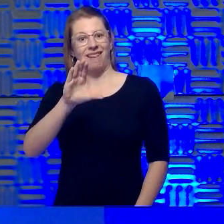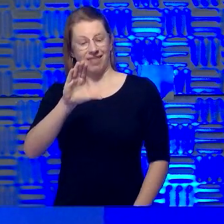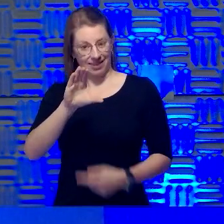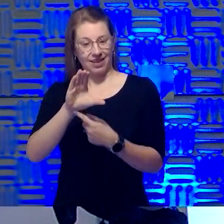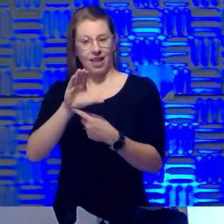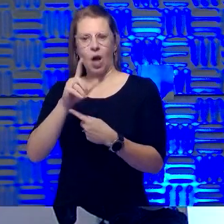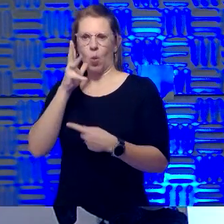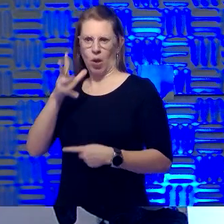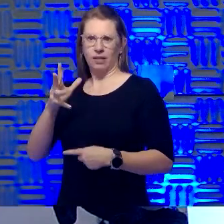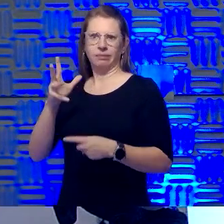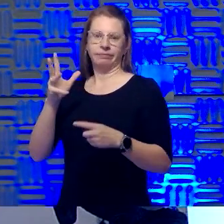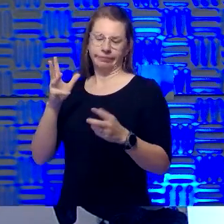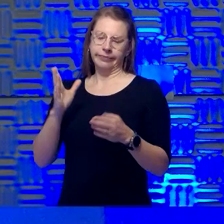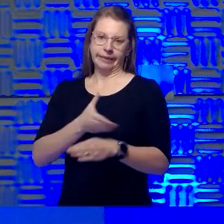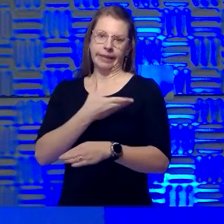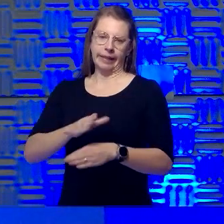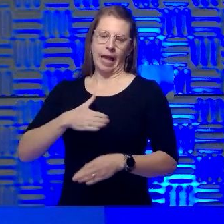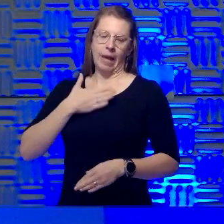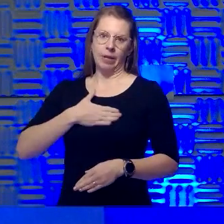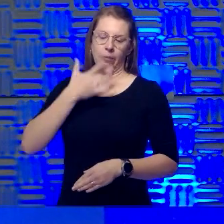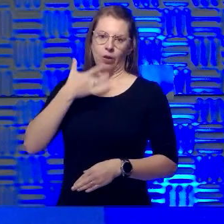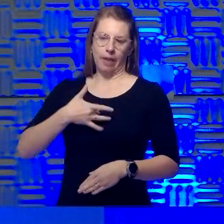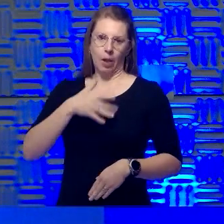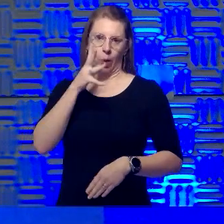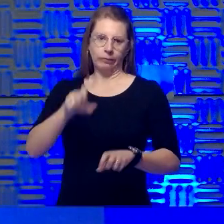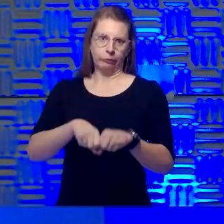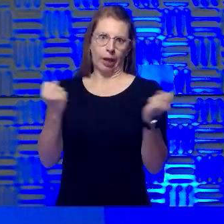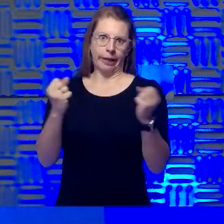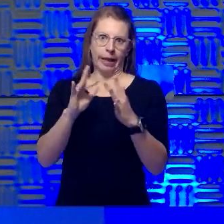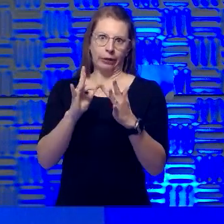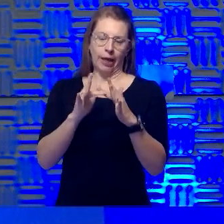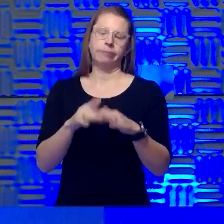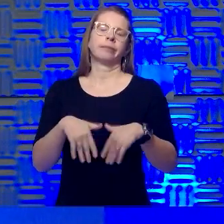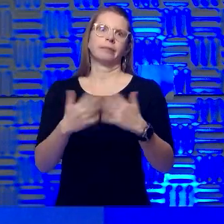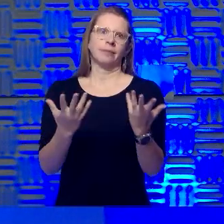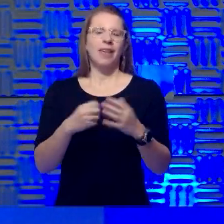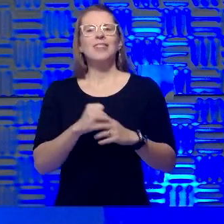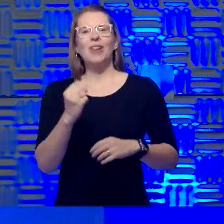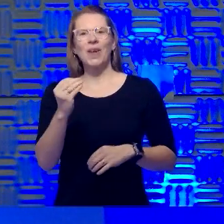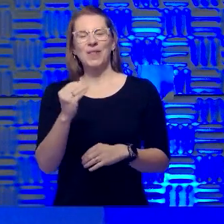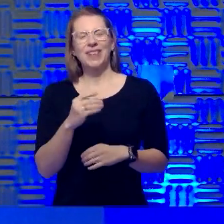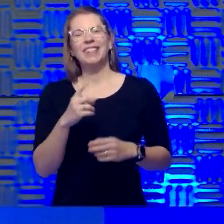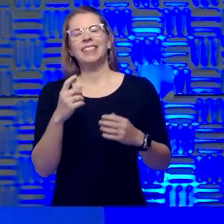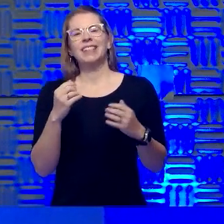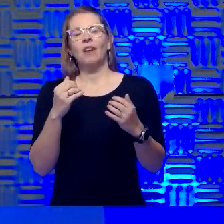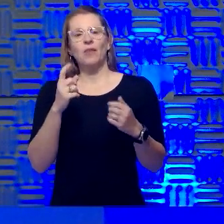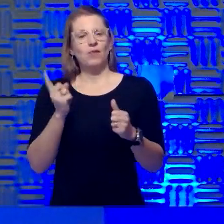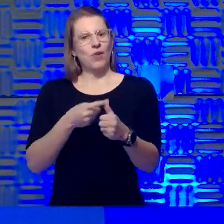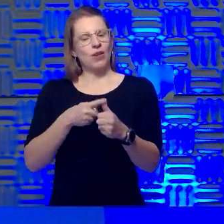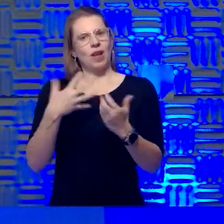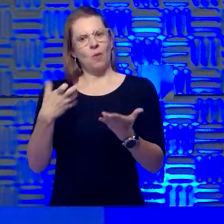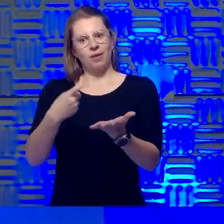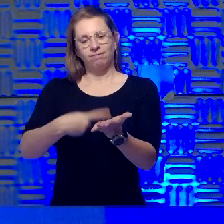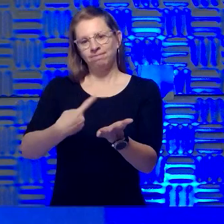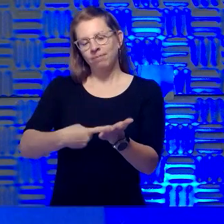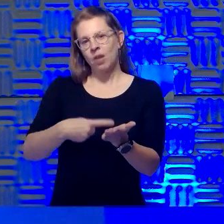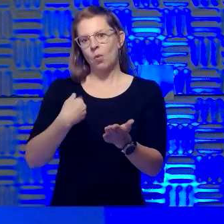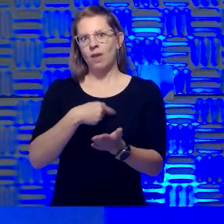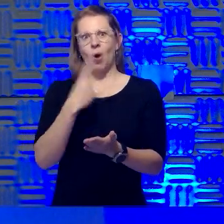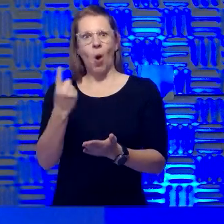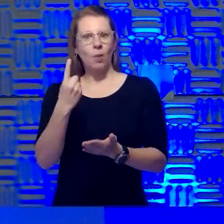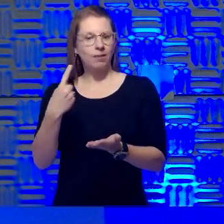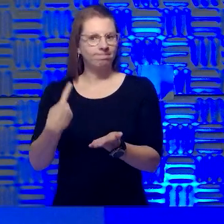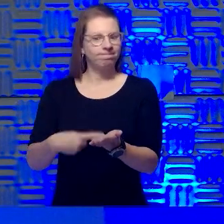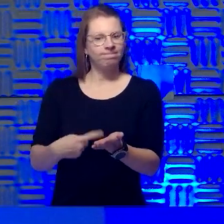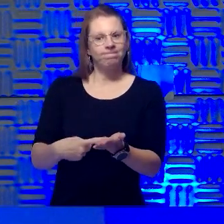I think that would ruin the day. Yeah, that would break the internet. Yeah. But I would first like to get to, it's amazing, like we've always talked